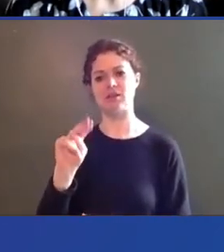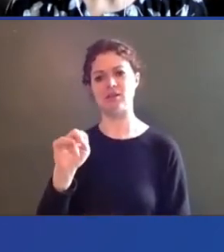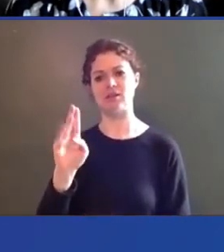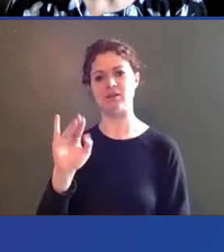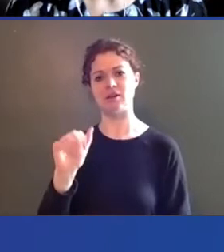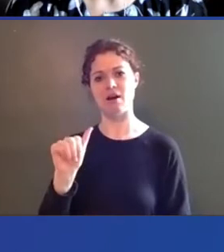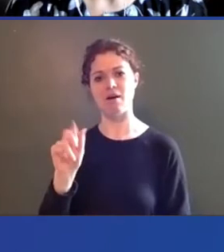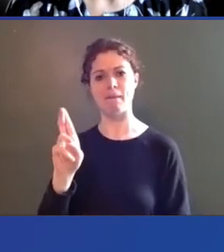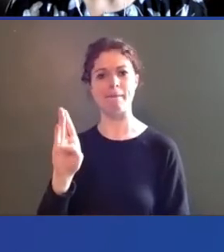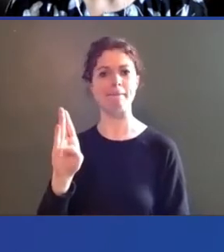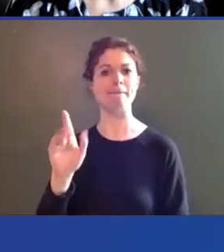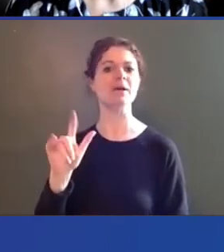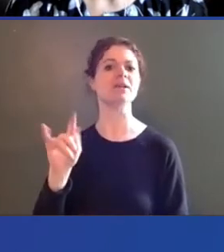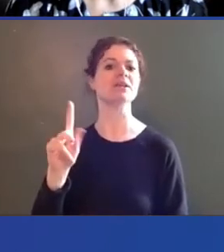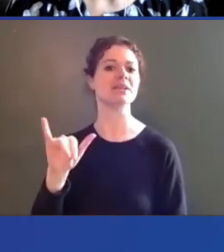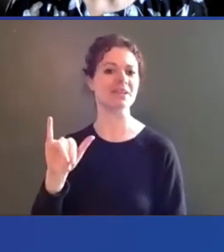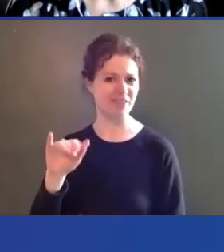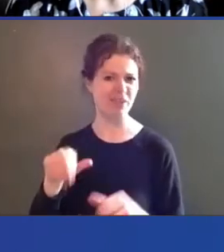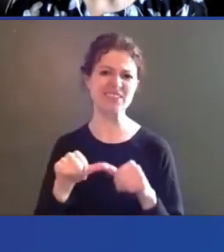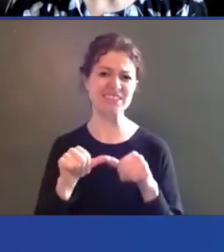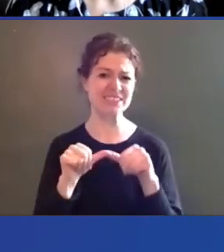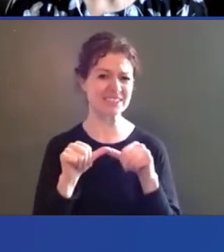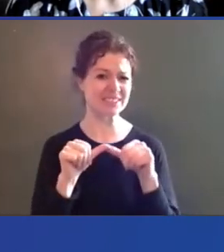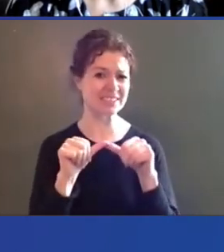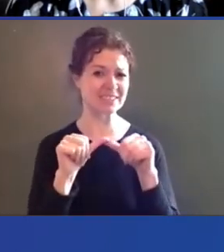to just get